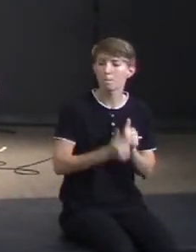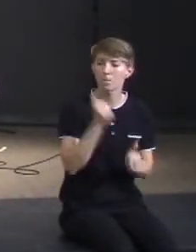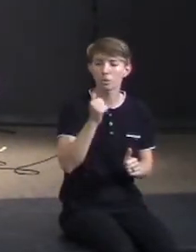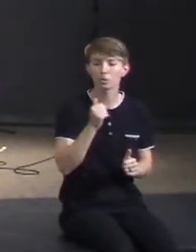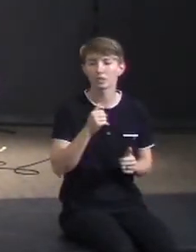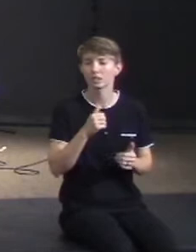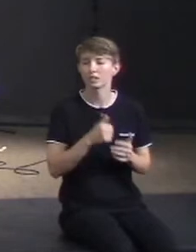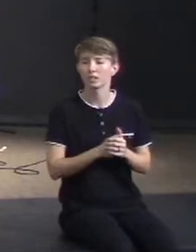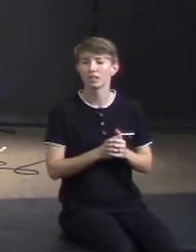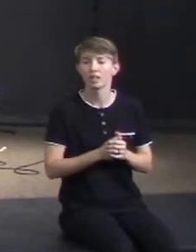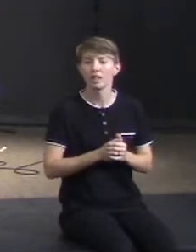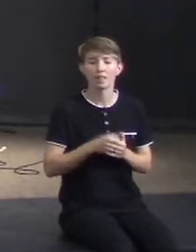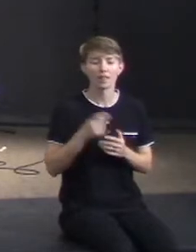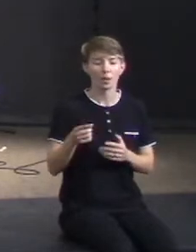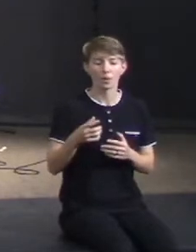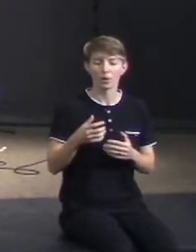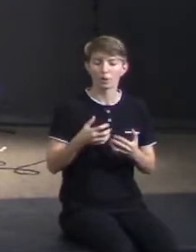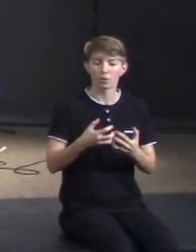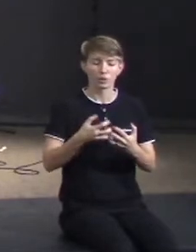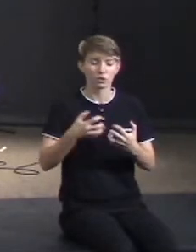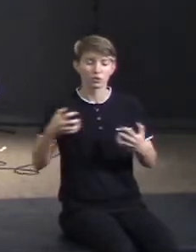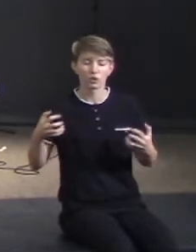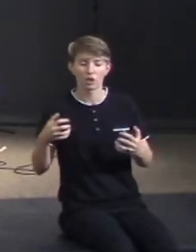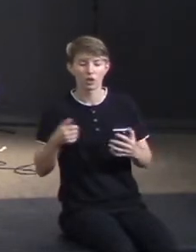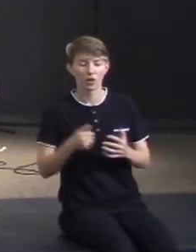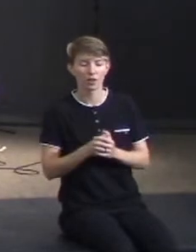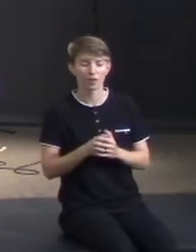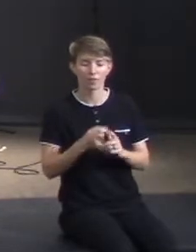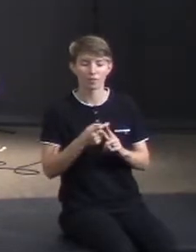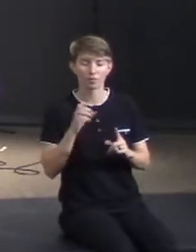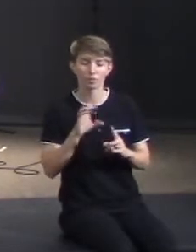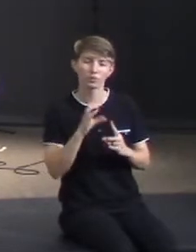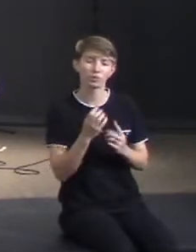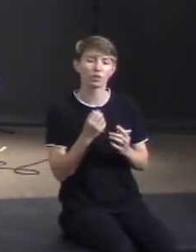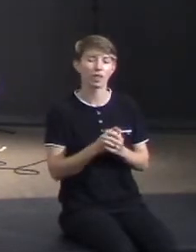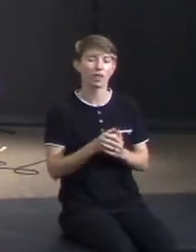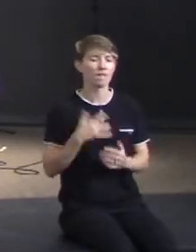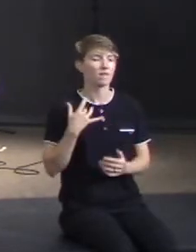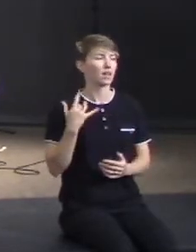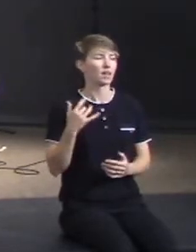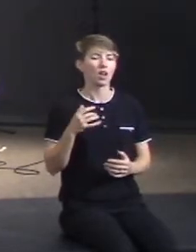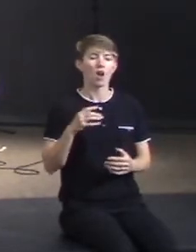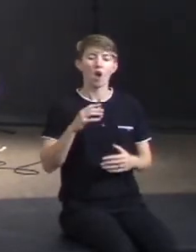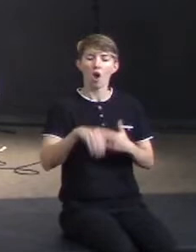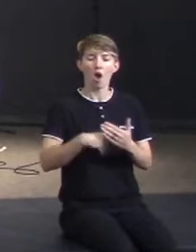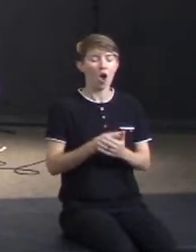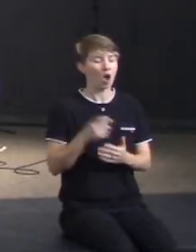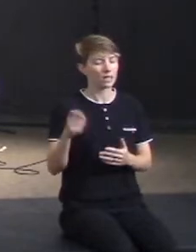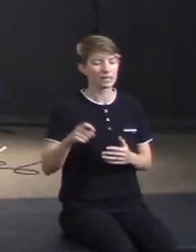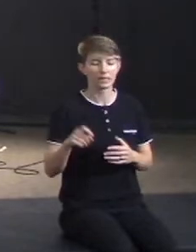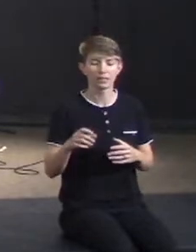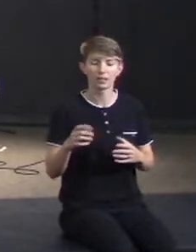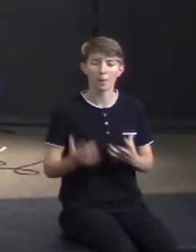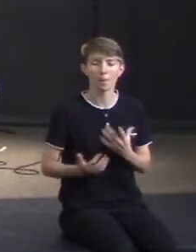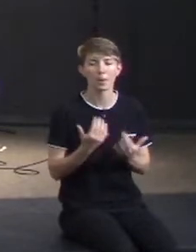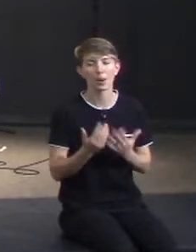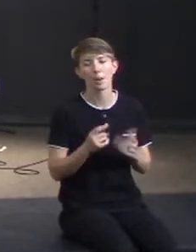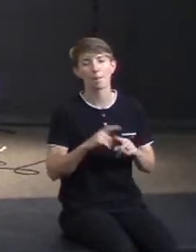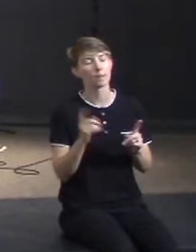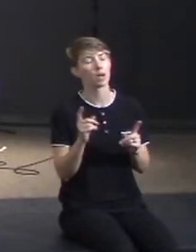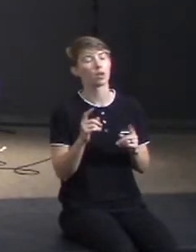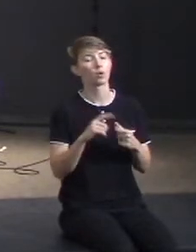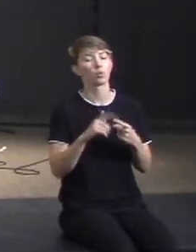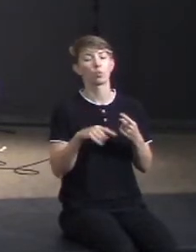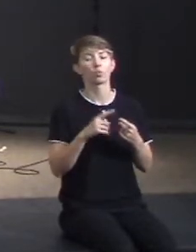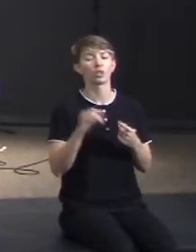from culture, they felt like it's all got to burn before the Messiah would come. They wouldn't associate with anyone, but when John preached, we know